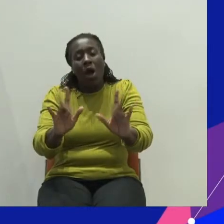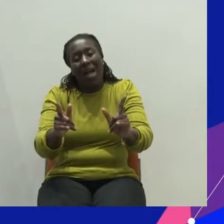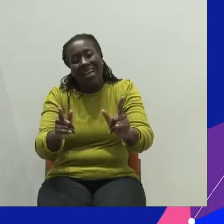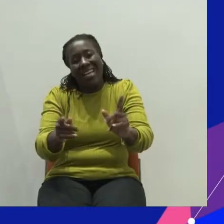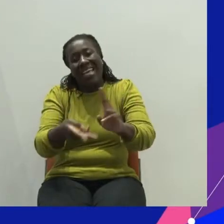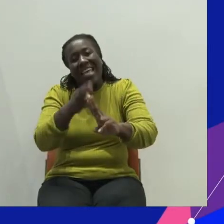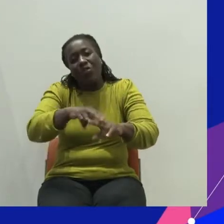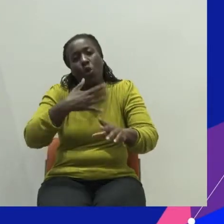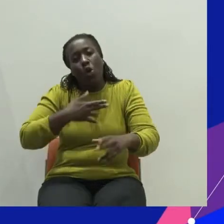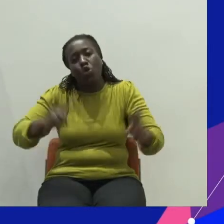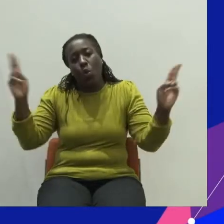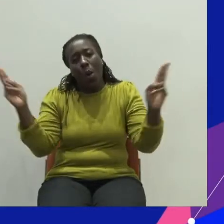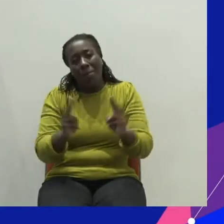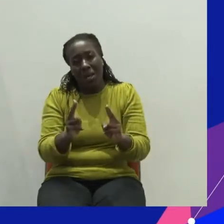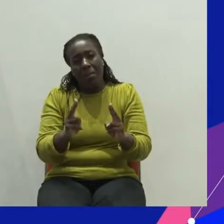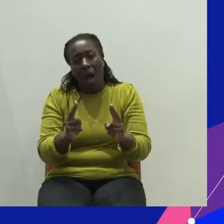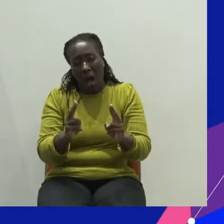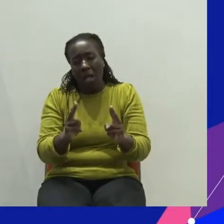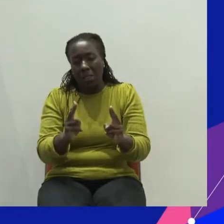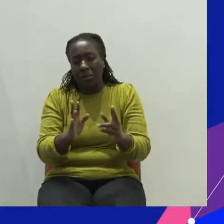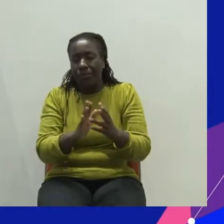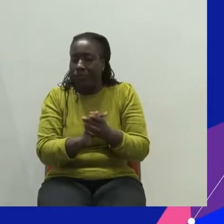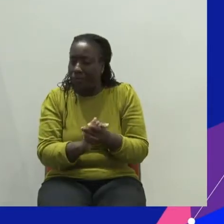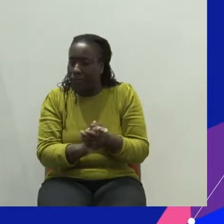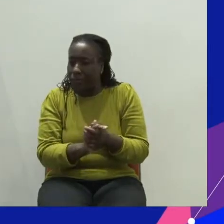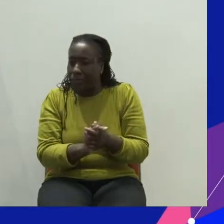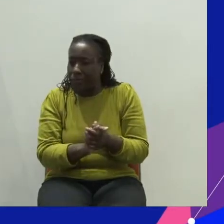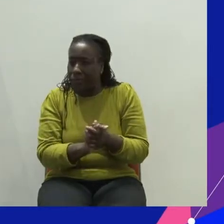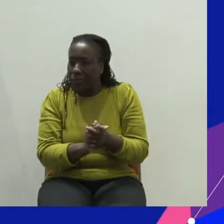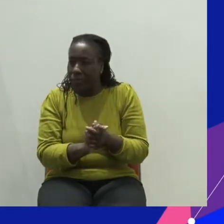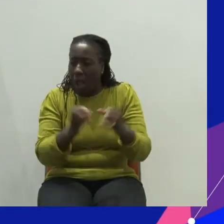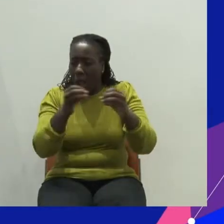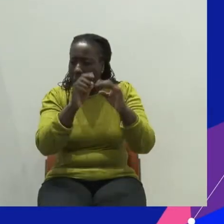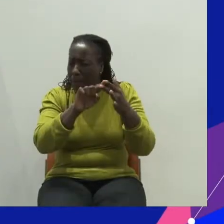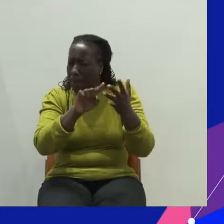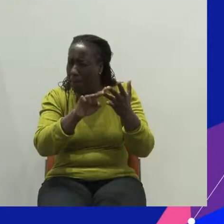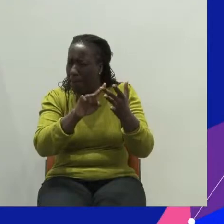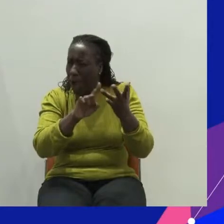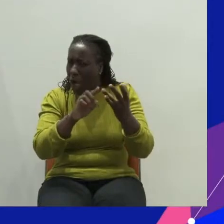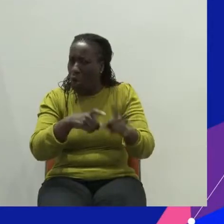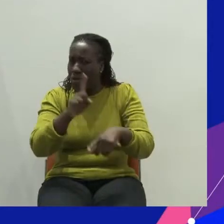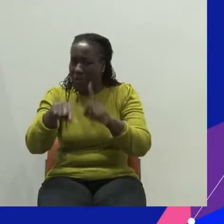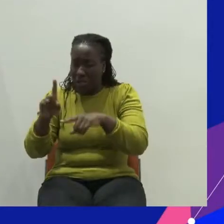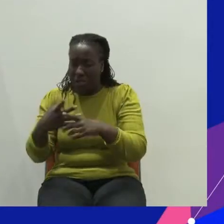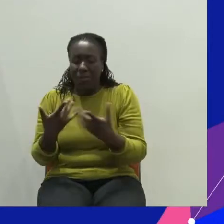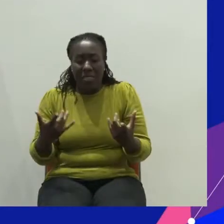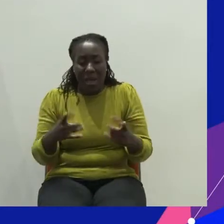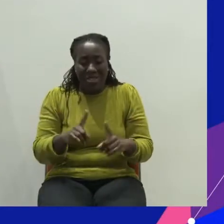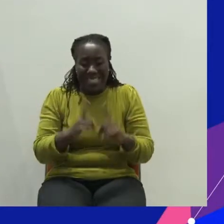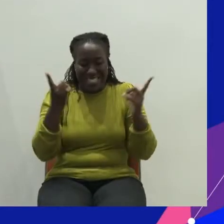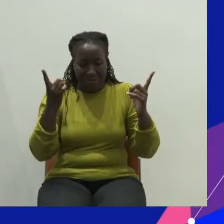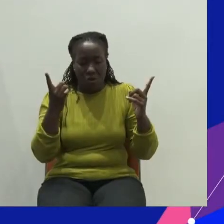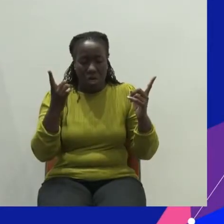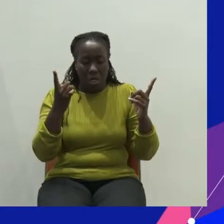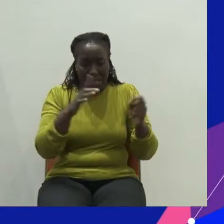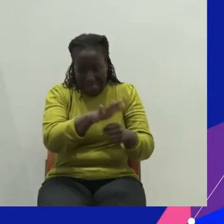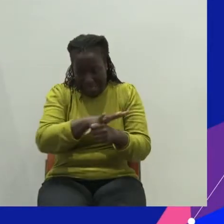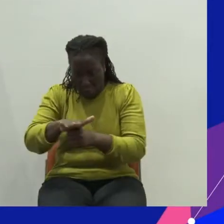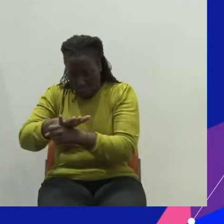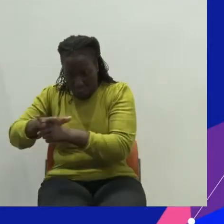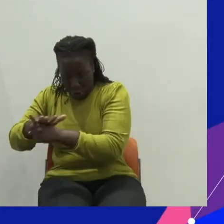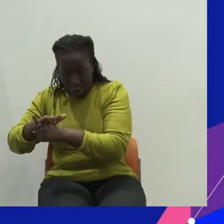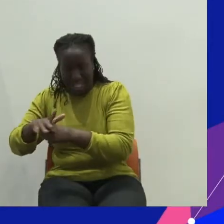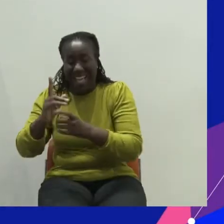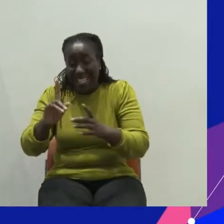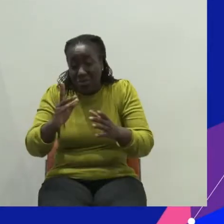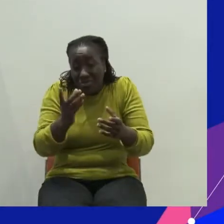actually want to minimize the diversity. Now, there's a different case or different set of cases that have yet to really